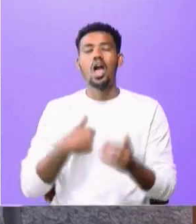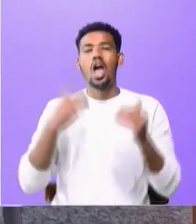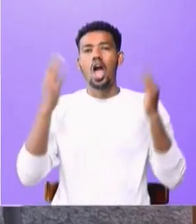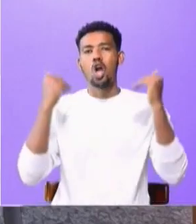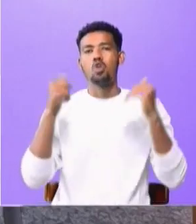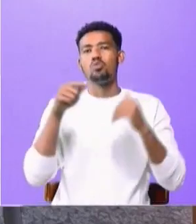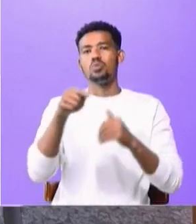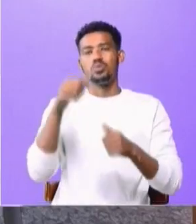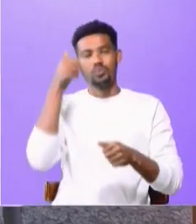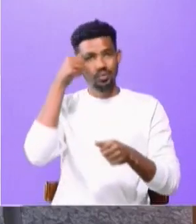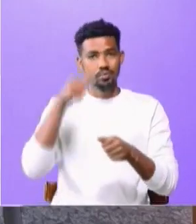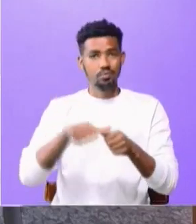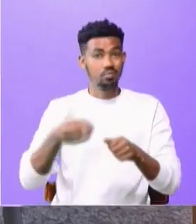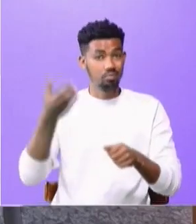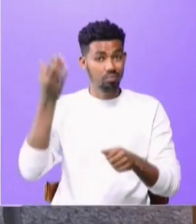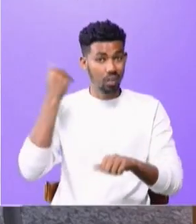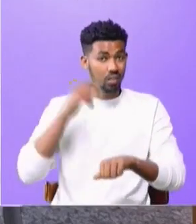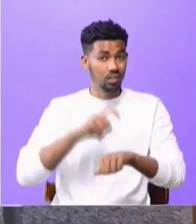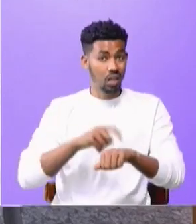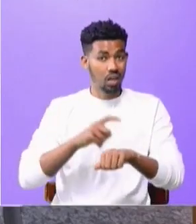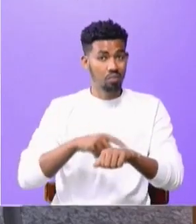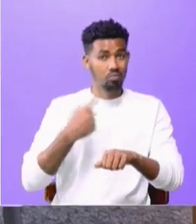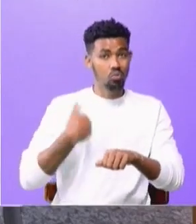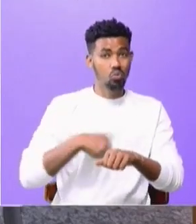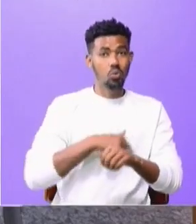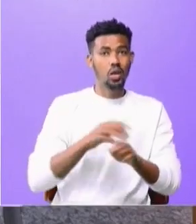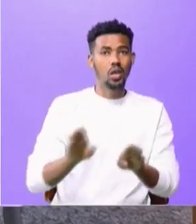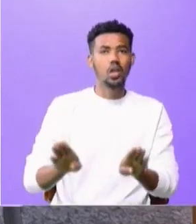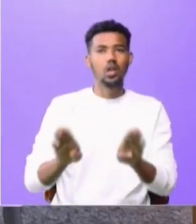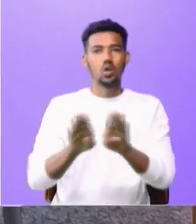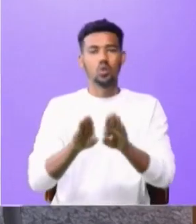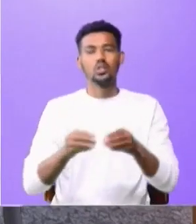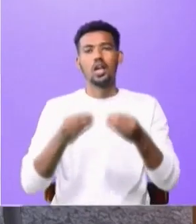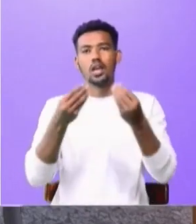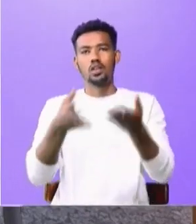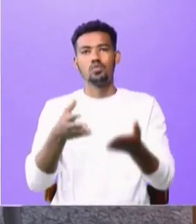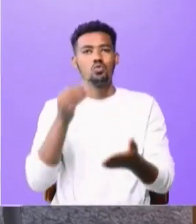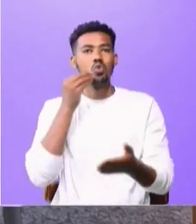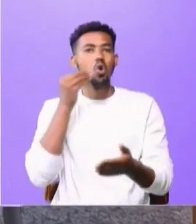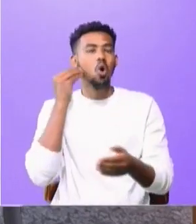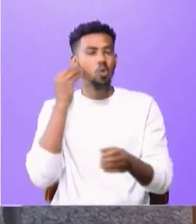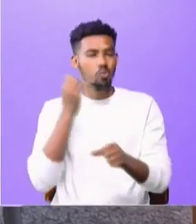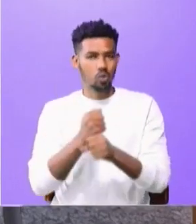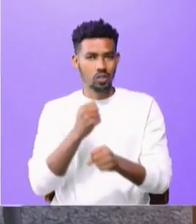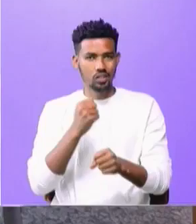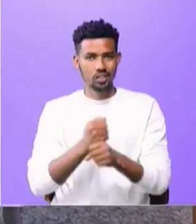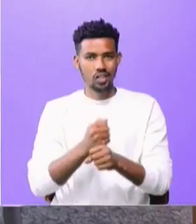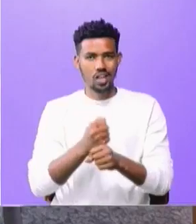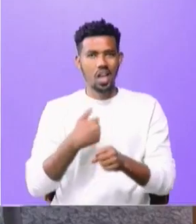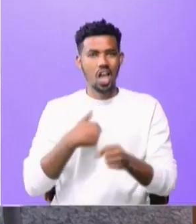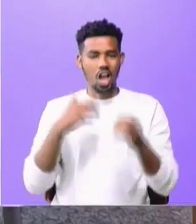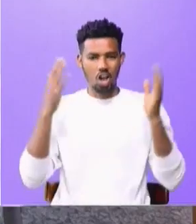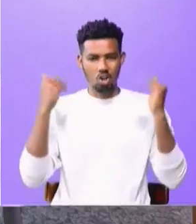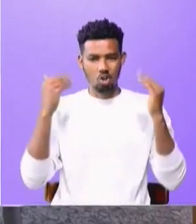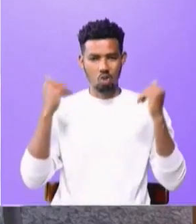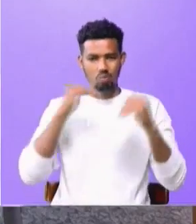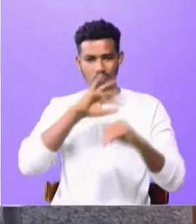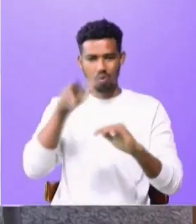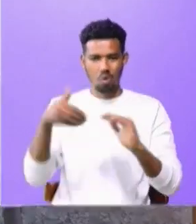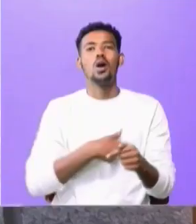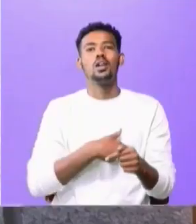are. Last time, even before we closed, I gave you homework. I hope you all have done